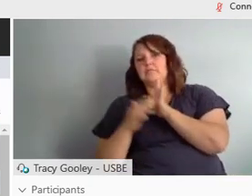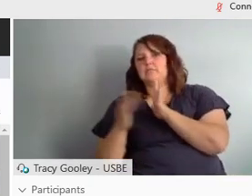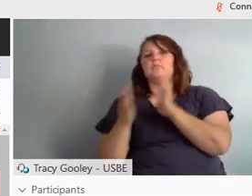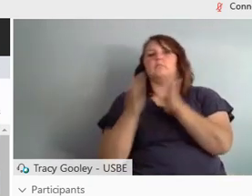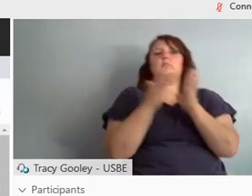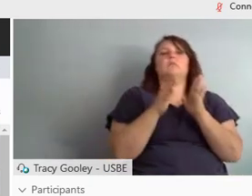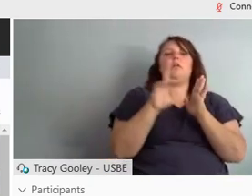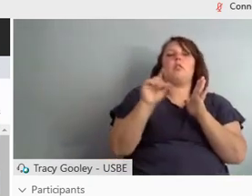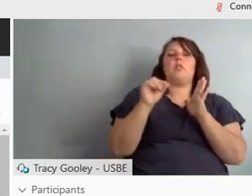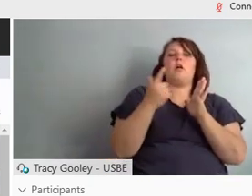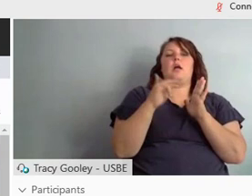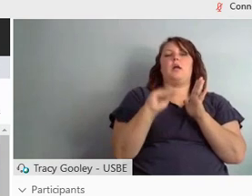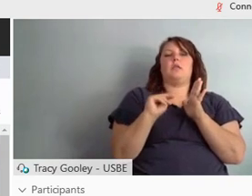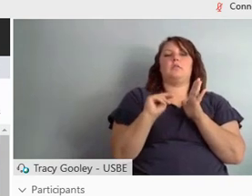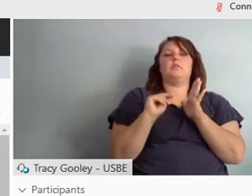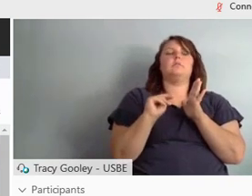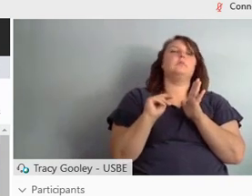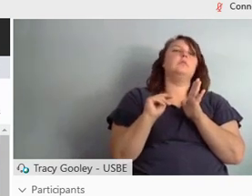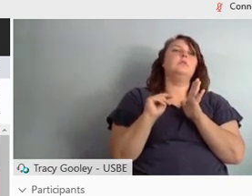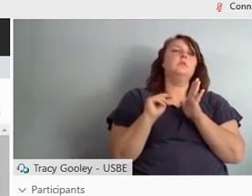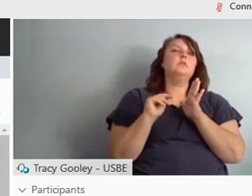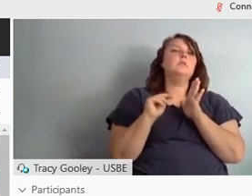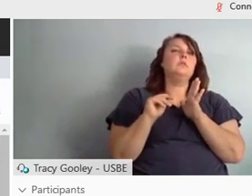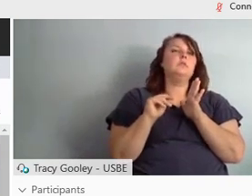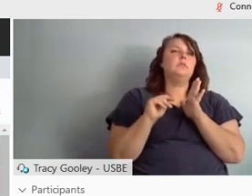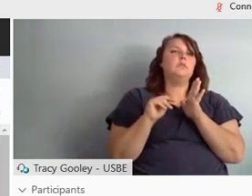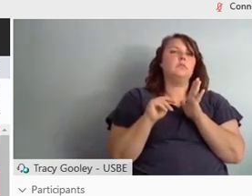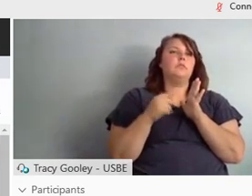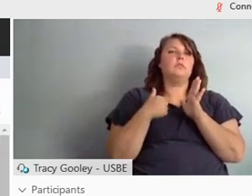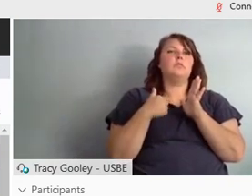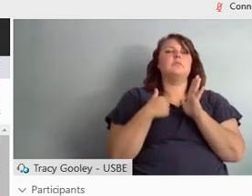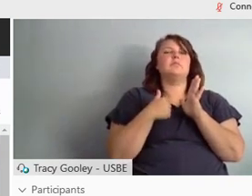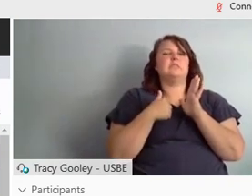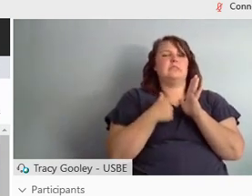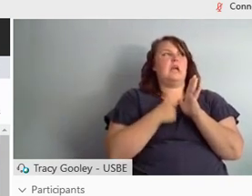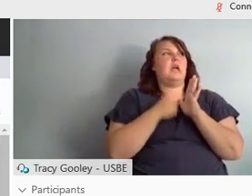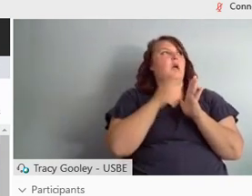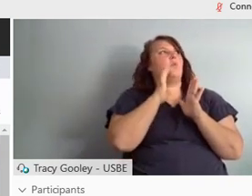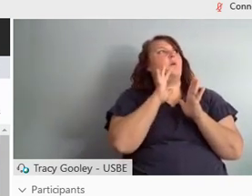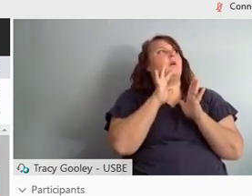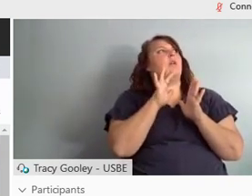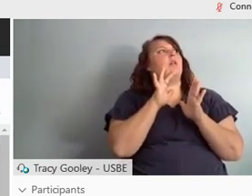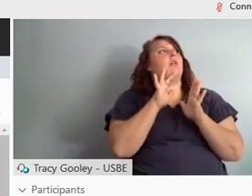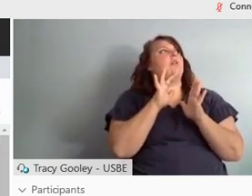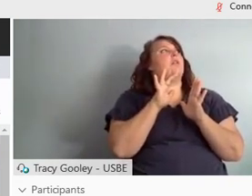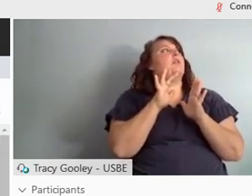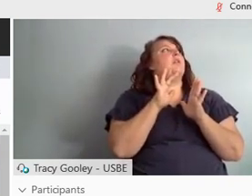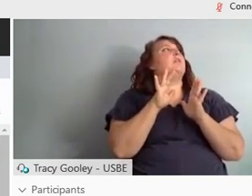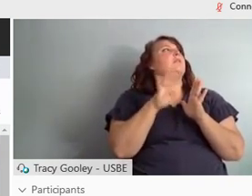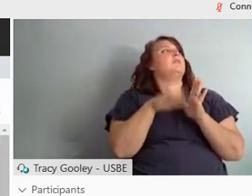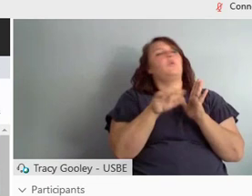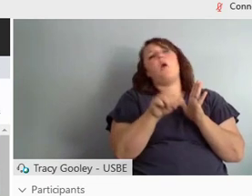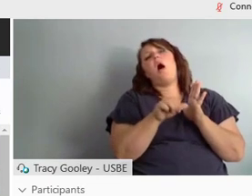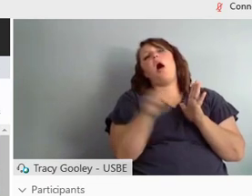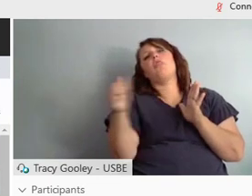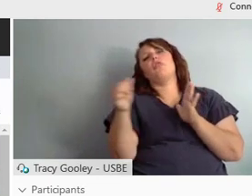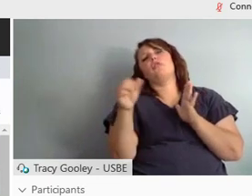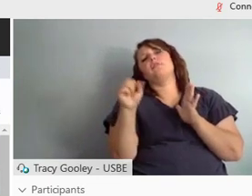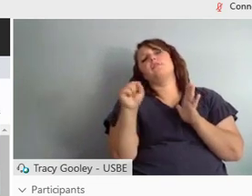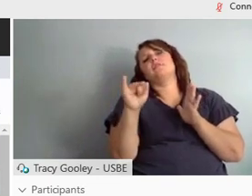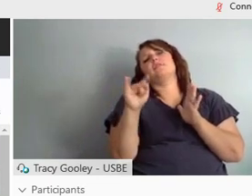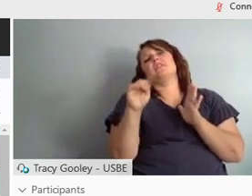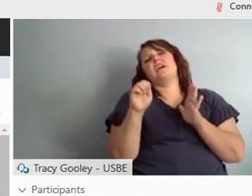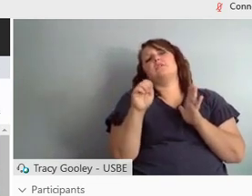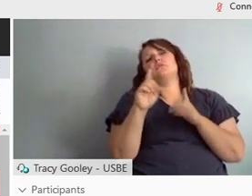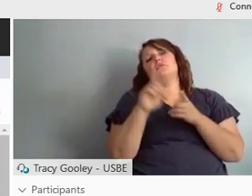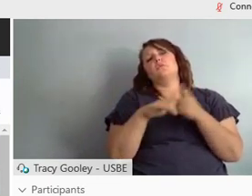on login. Now I'm going to navigate away from this site to our development site so that